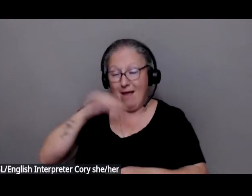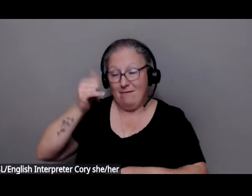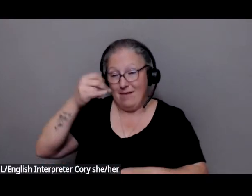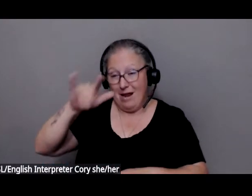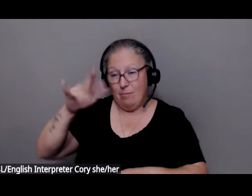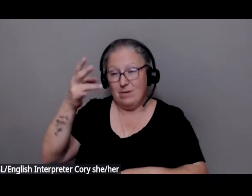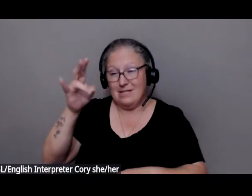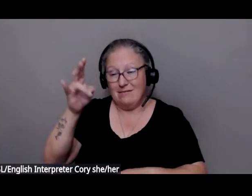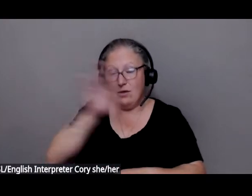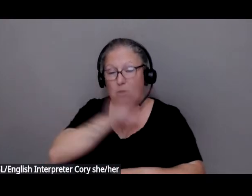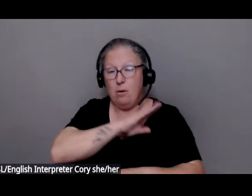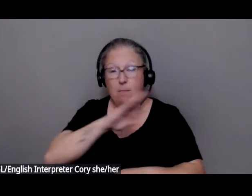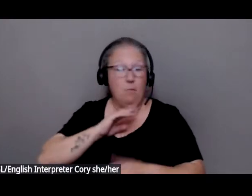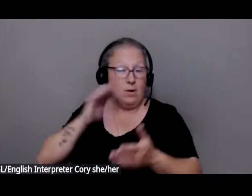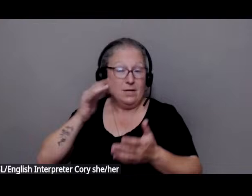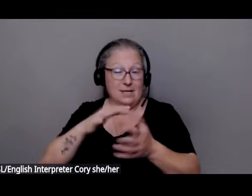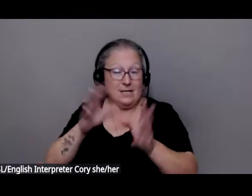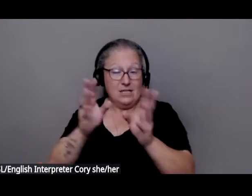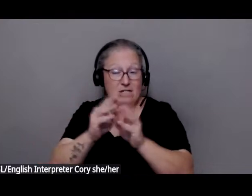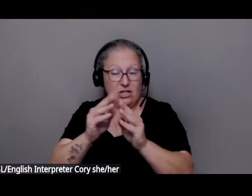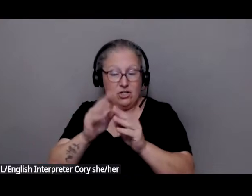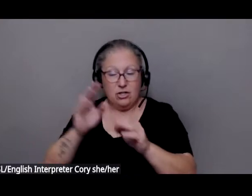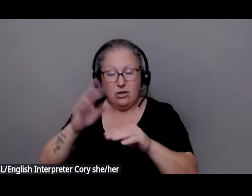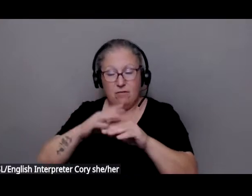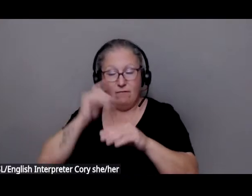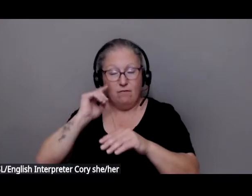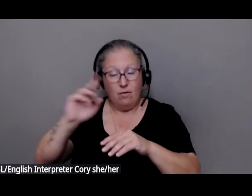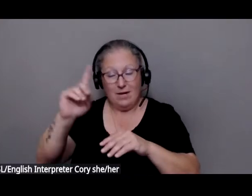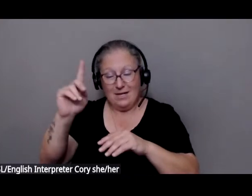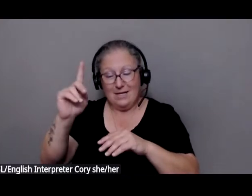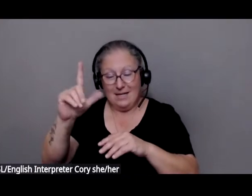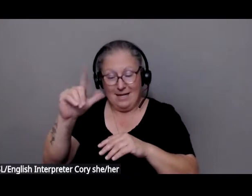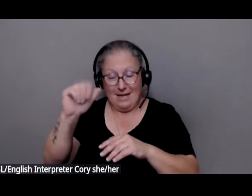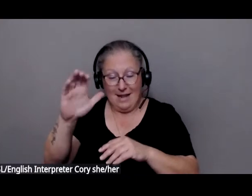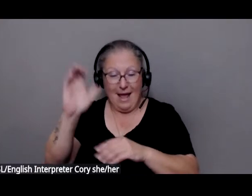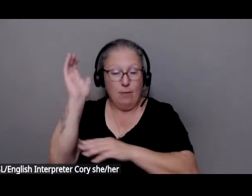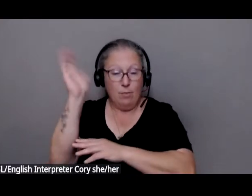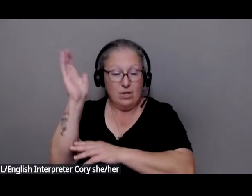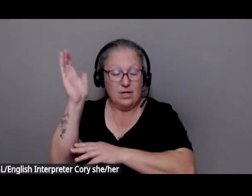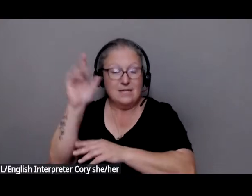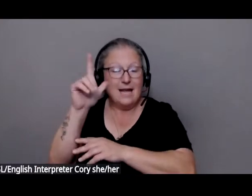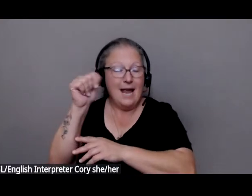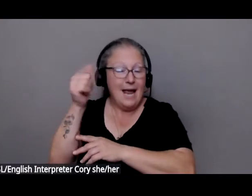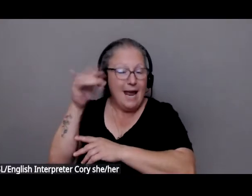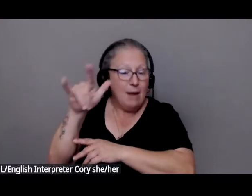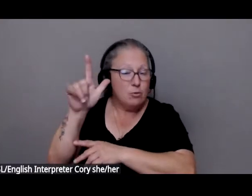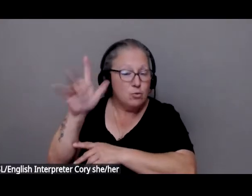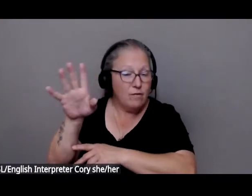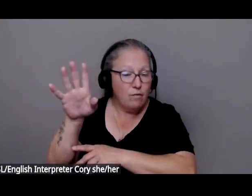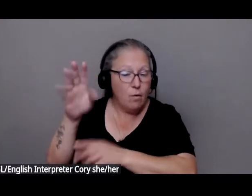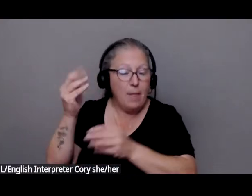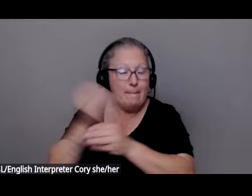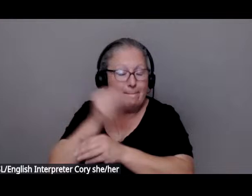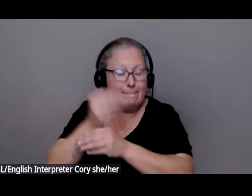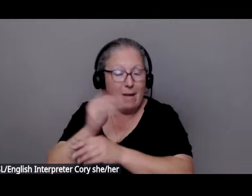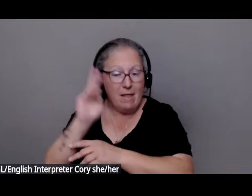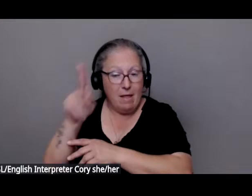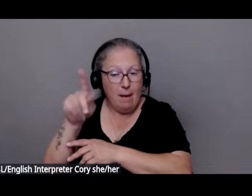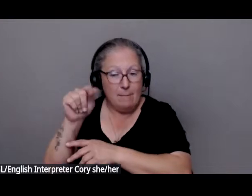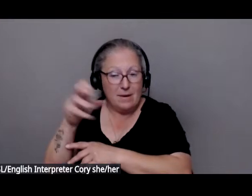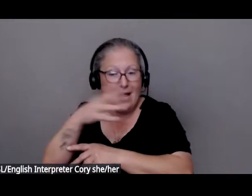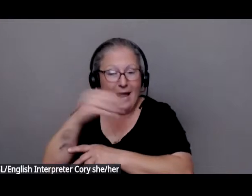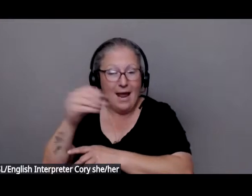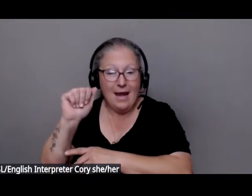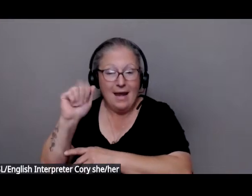board study session on, it's the DLAC presentation. April 24th is a math update as well as an